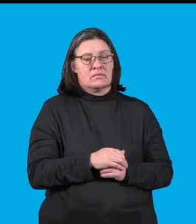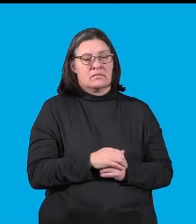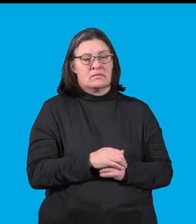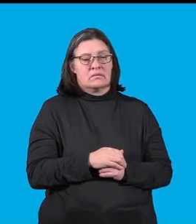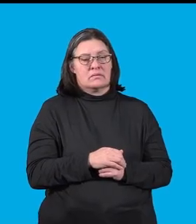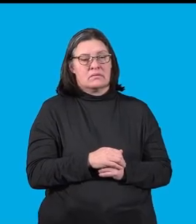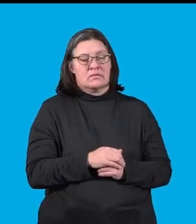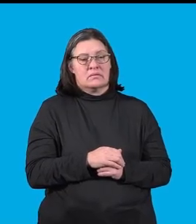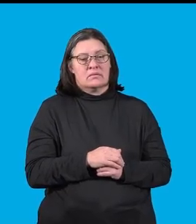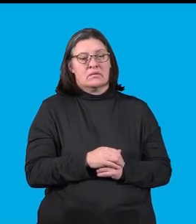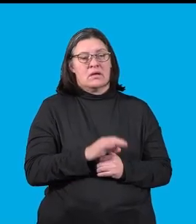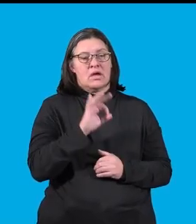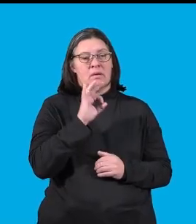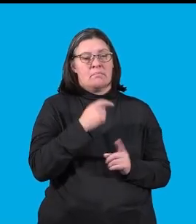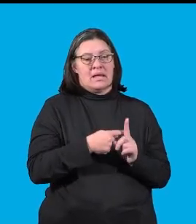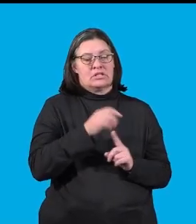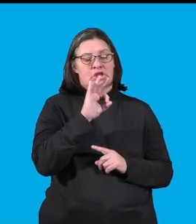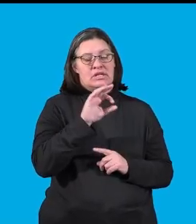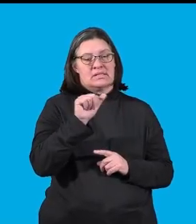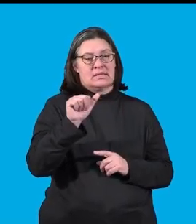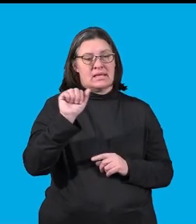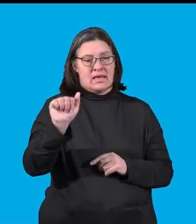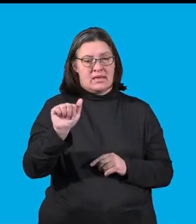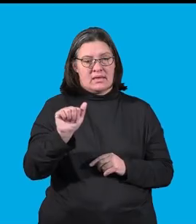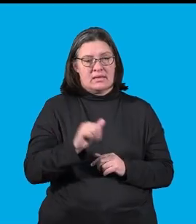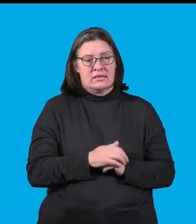and we've got 36a